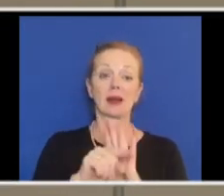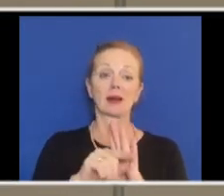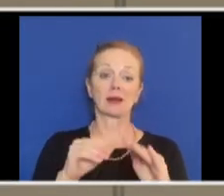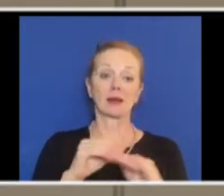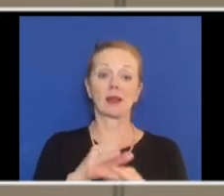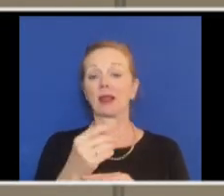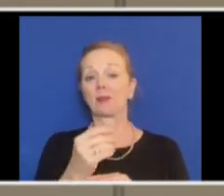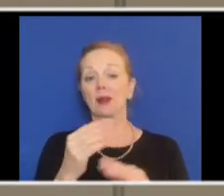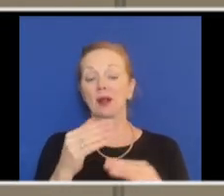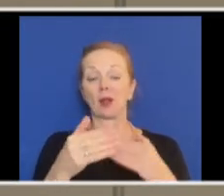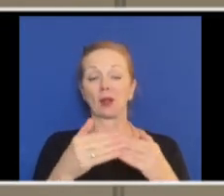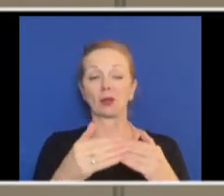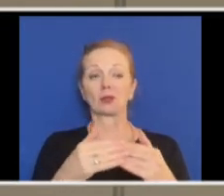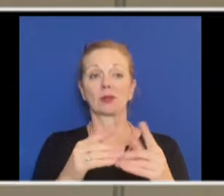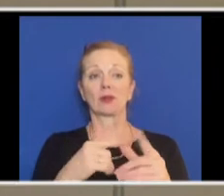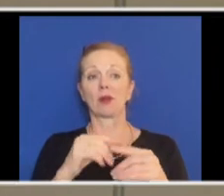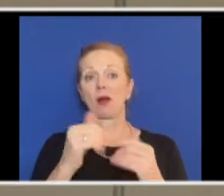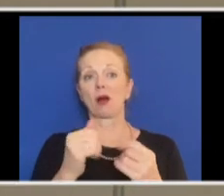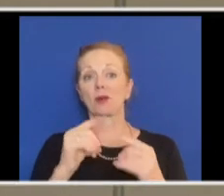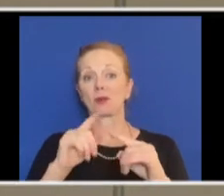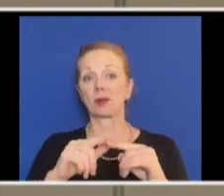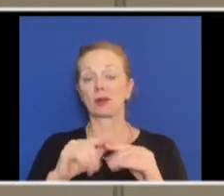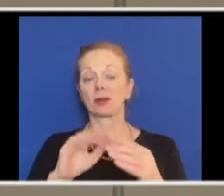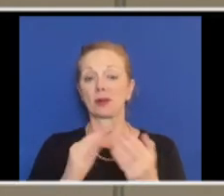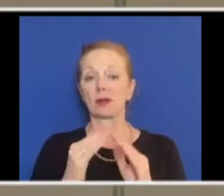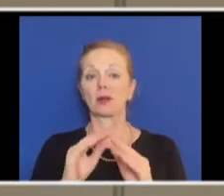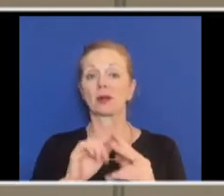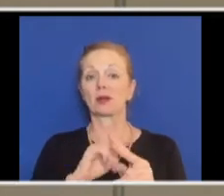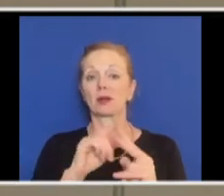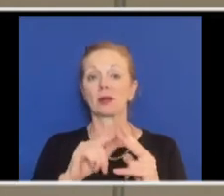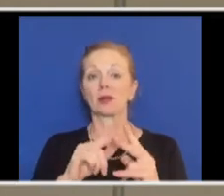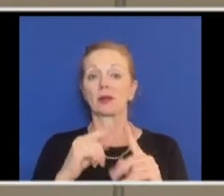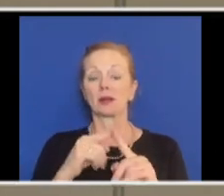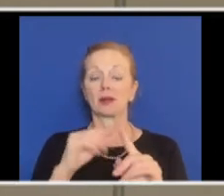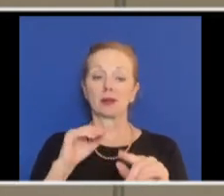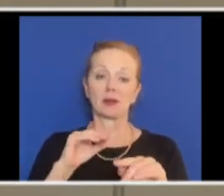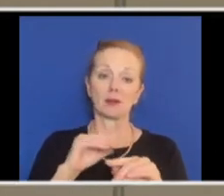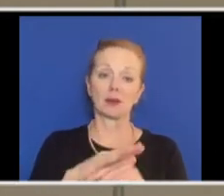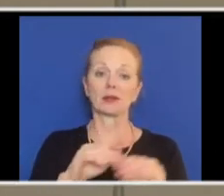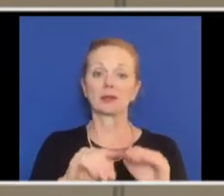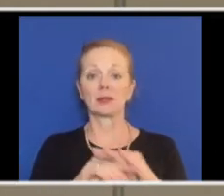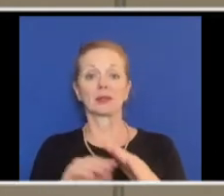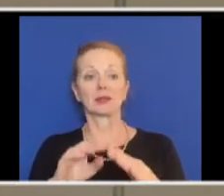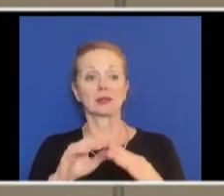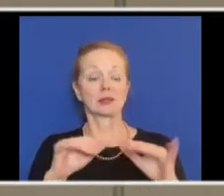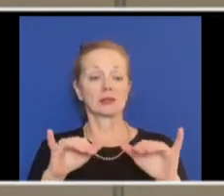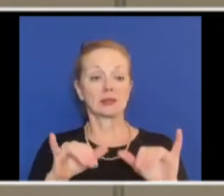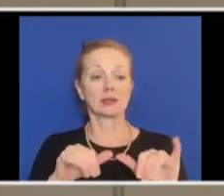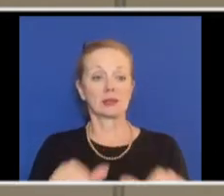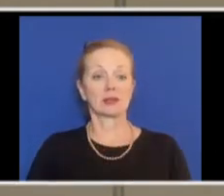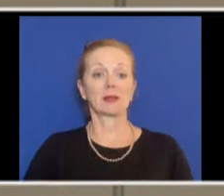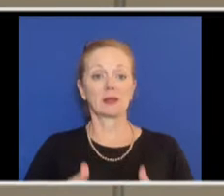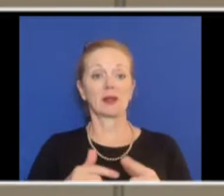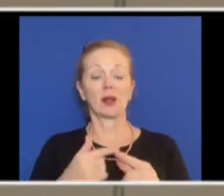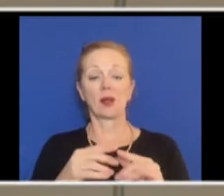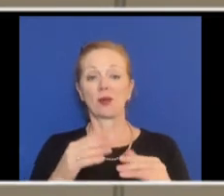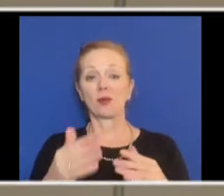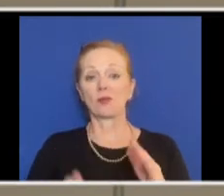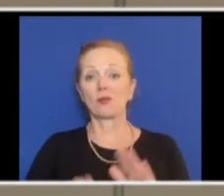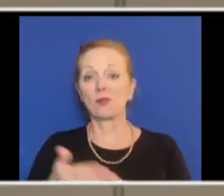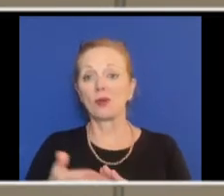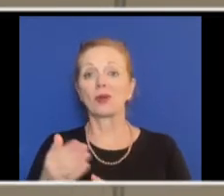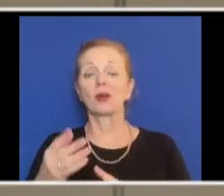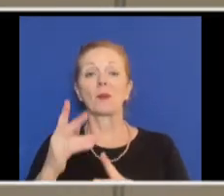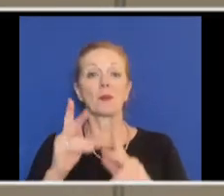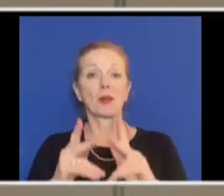a little closer to a Less Auto dependent Community positive positively impact sustainability efforts focus on moving people not just cars